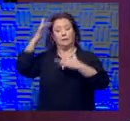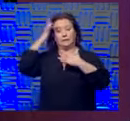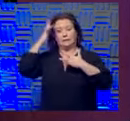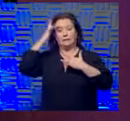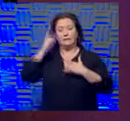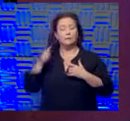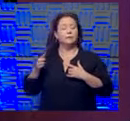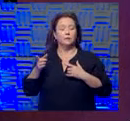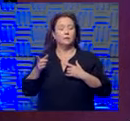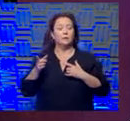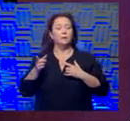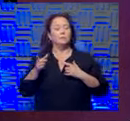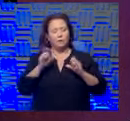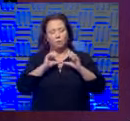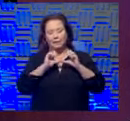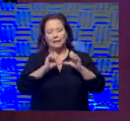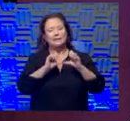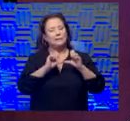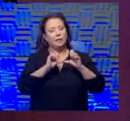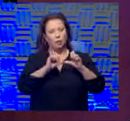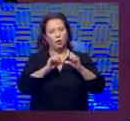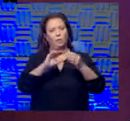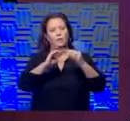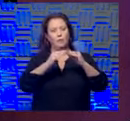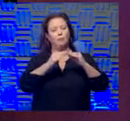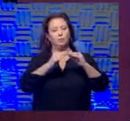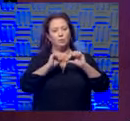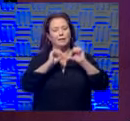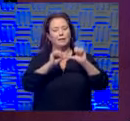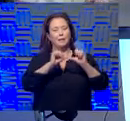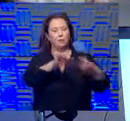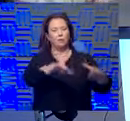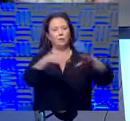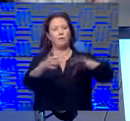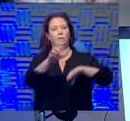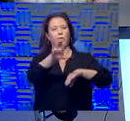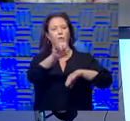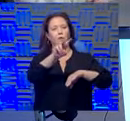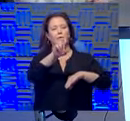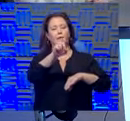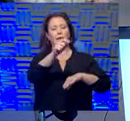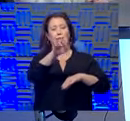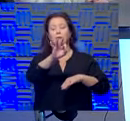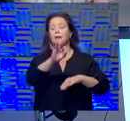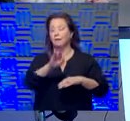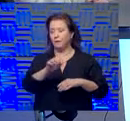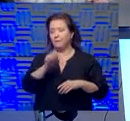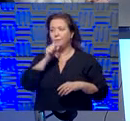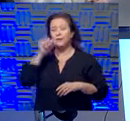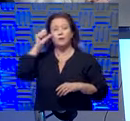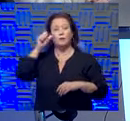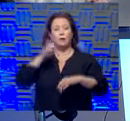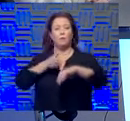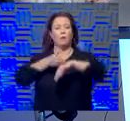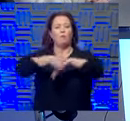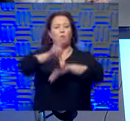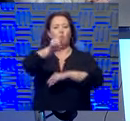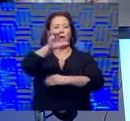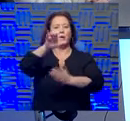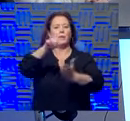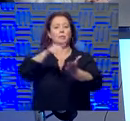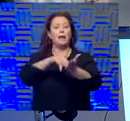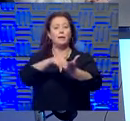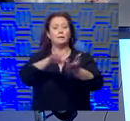there continue to be, a lot of deaths, as you saw from these numbers that we're hitting in the United States. Well, and yesterday at some point during the day we passed 100,000 deaths,